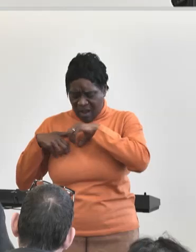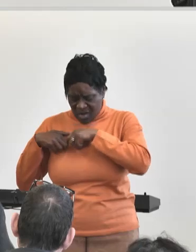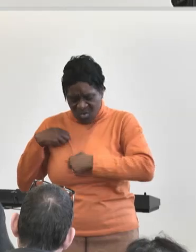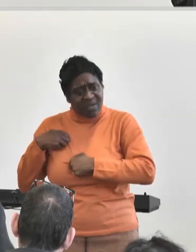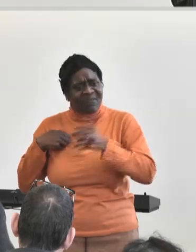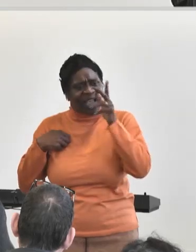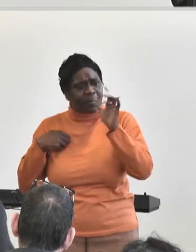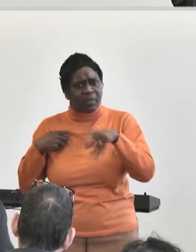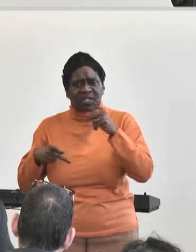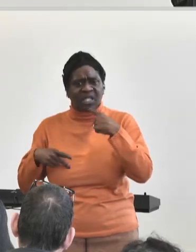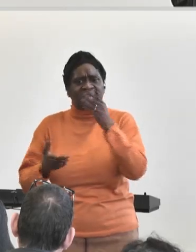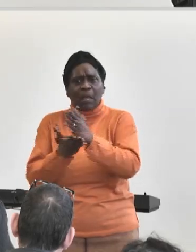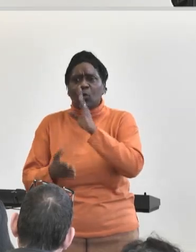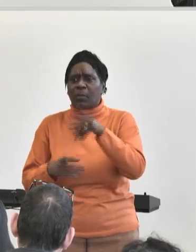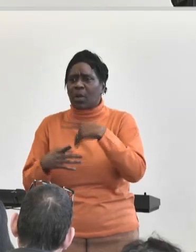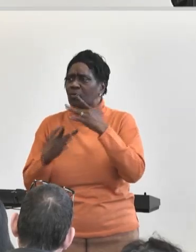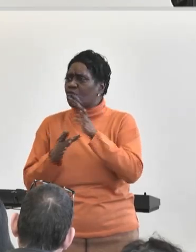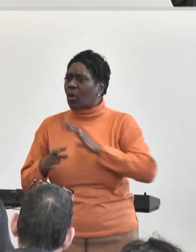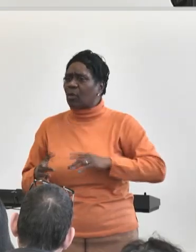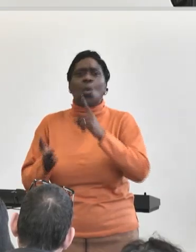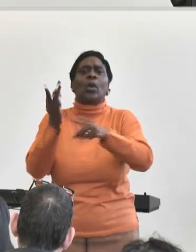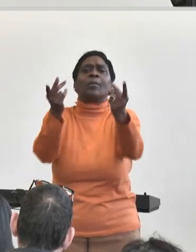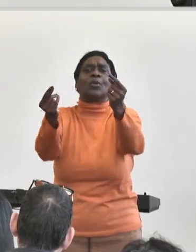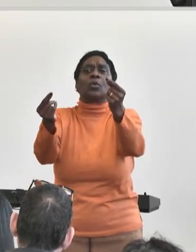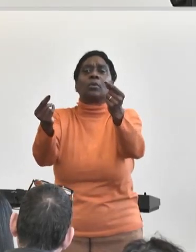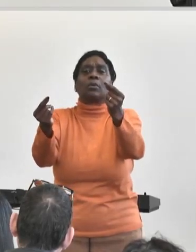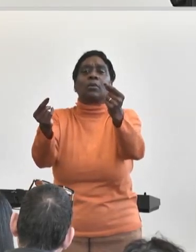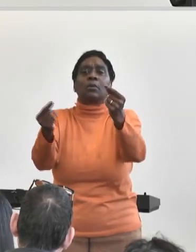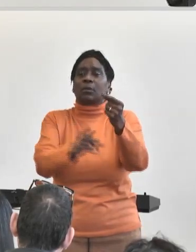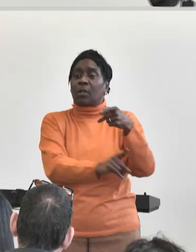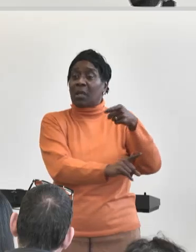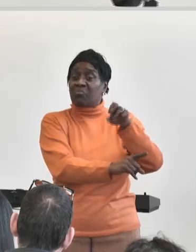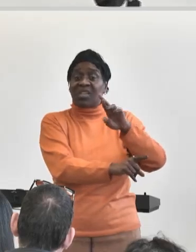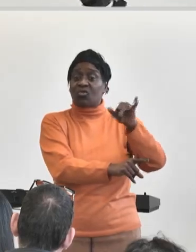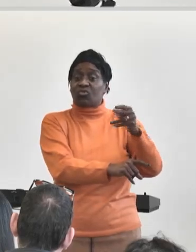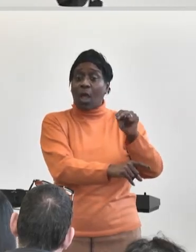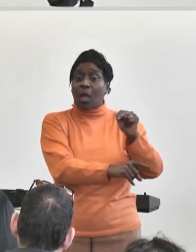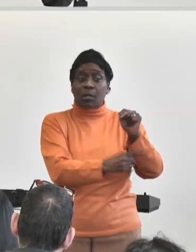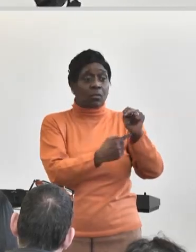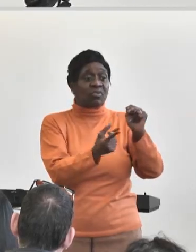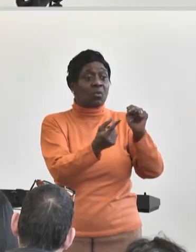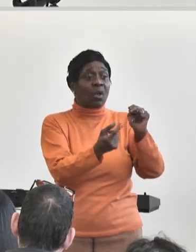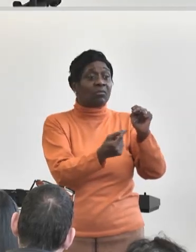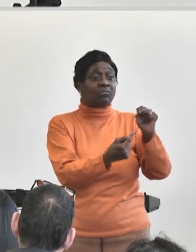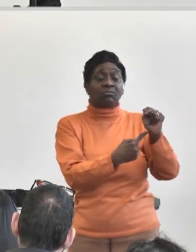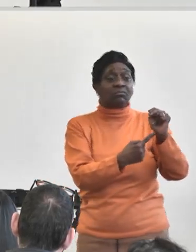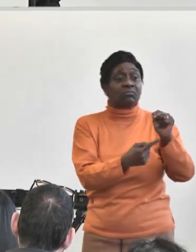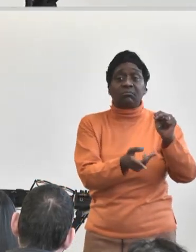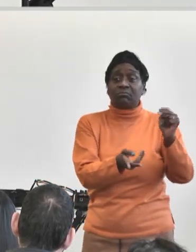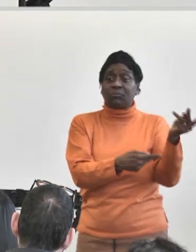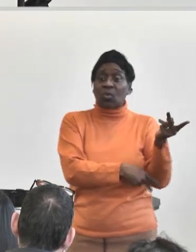hecho, hubiera estado resentido. Oh no, what are we going to do? ¿Qué vamos a hacer? That wasn't their response at all. Pero eso no fue la respuesta de ellos. They